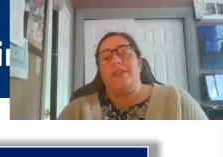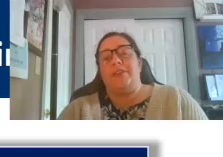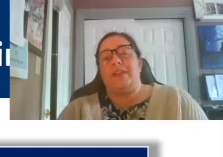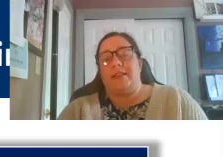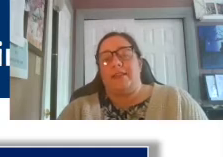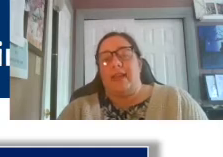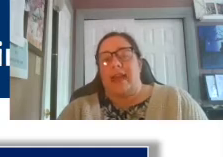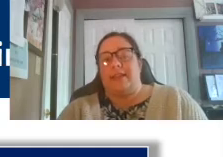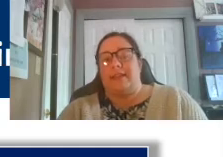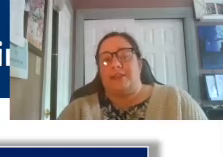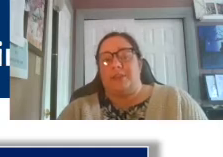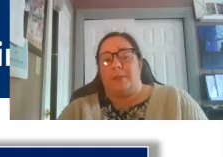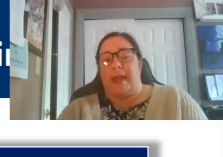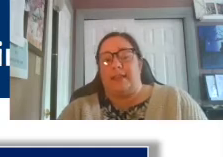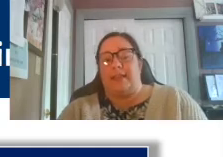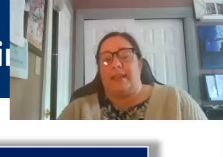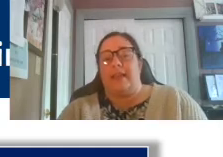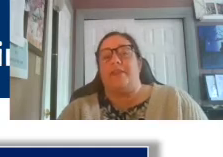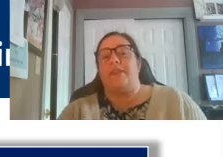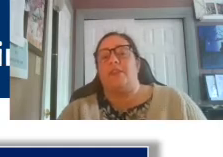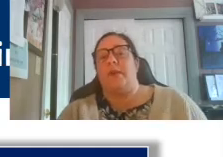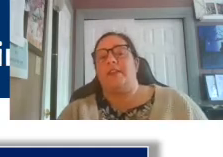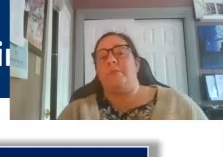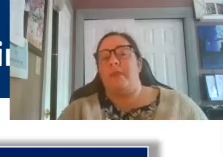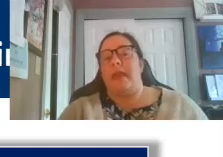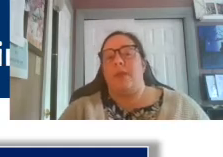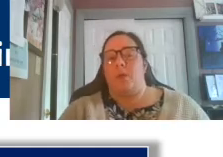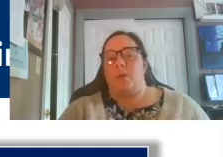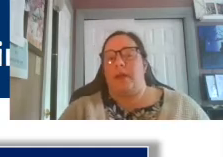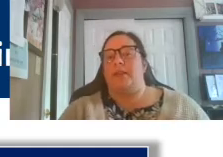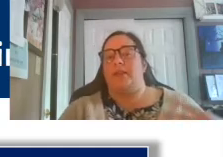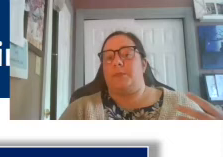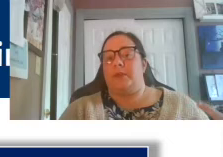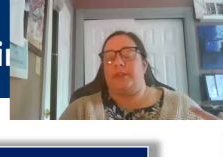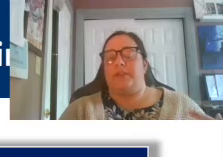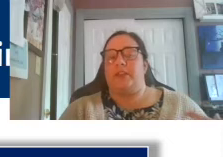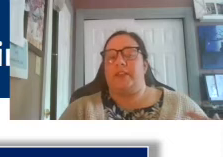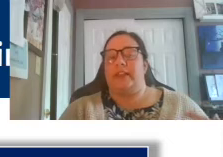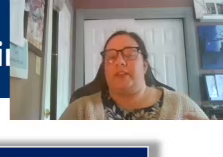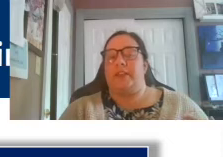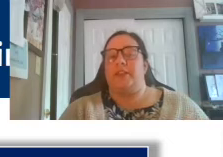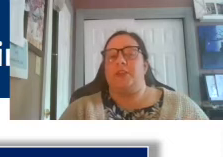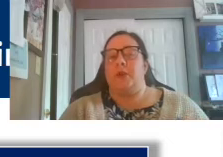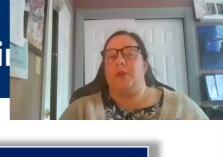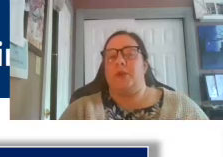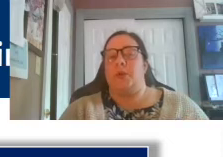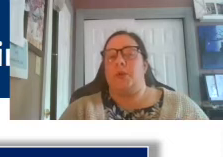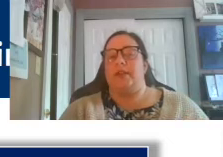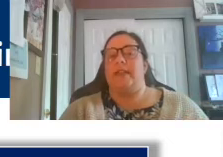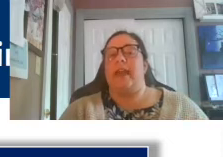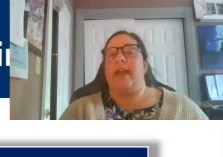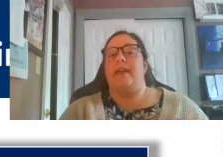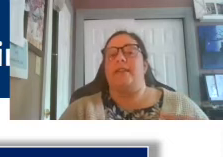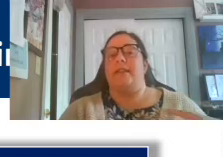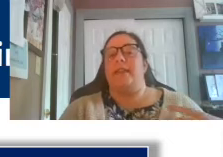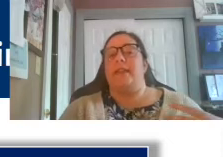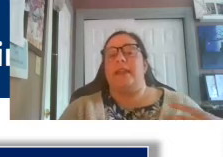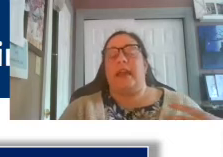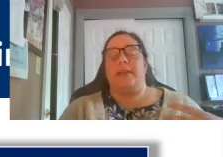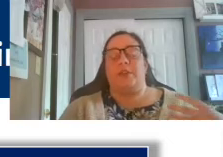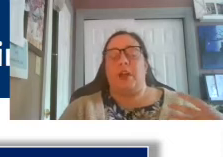when the elder does lack decisional capacity, the situation may warrant the protective service agency to go to the court